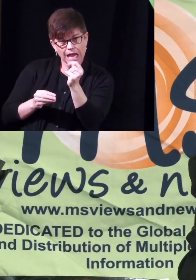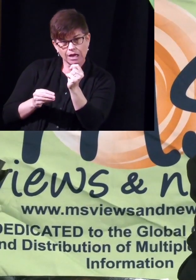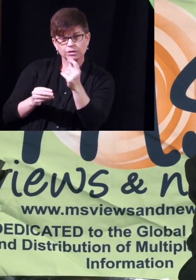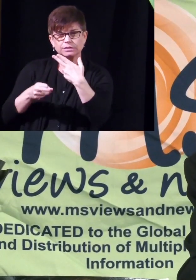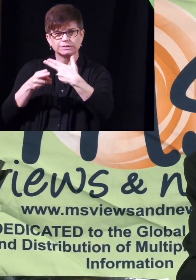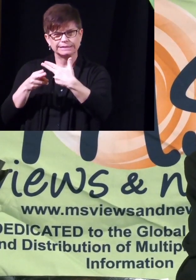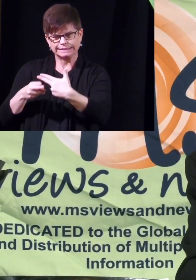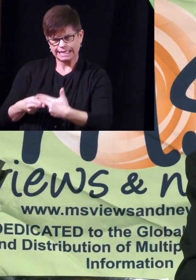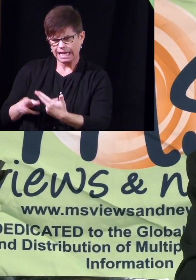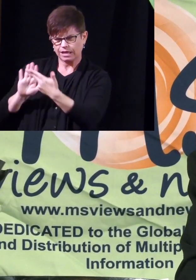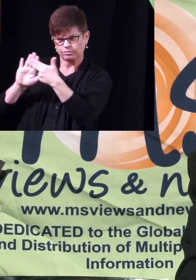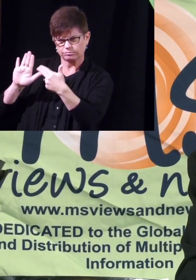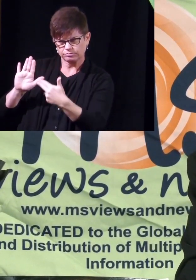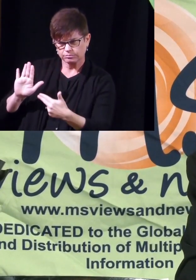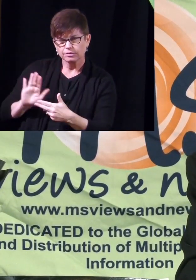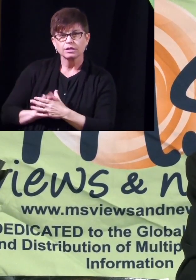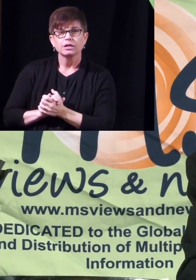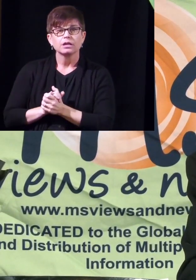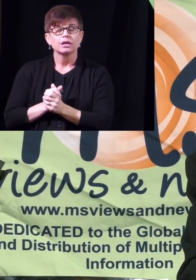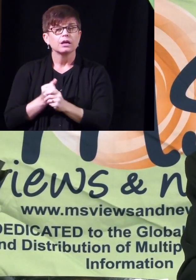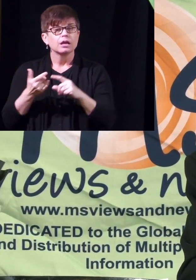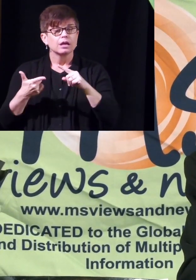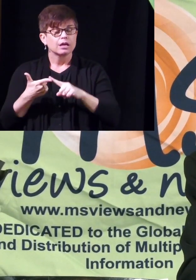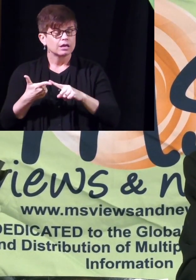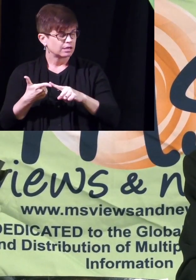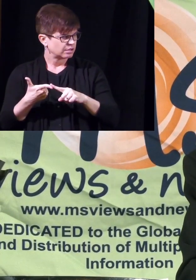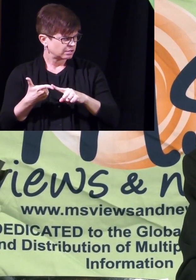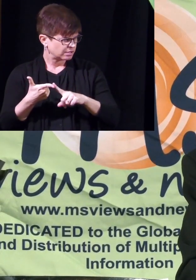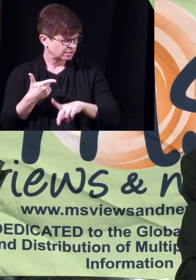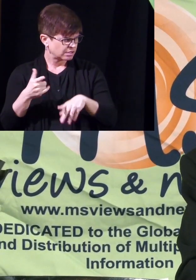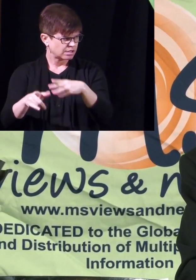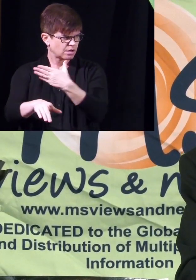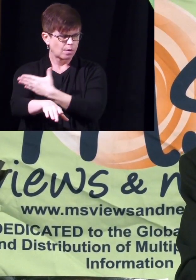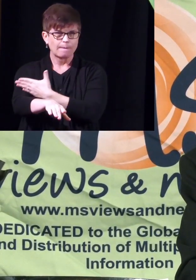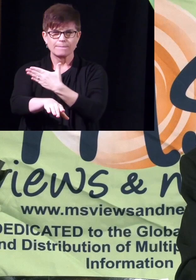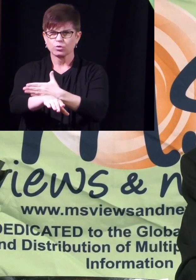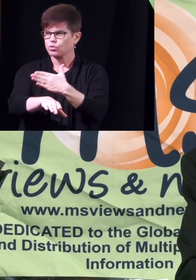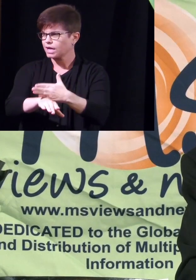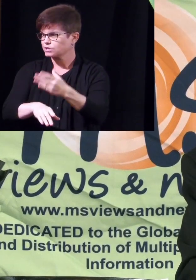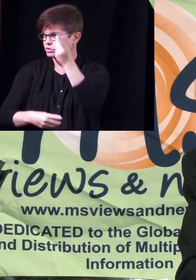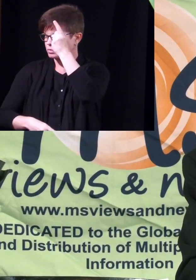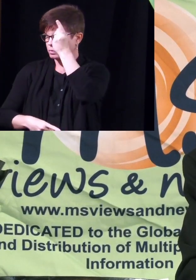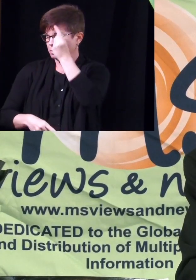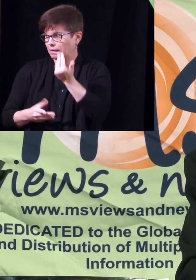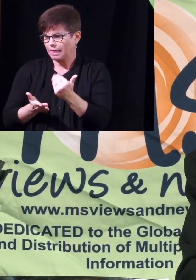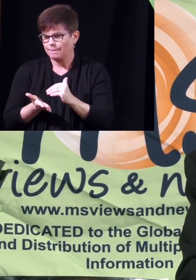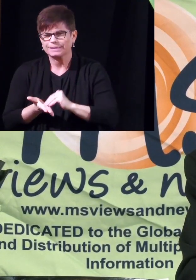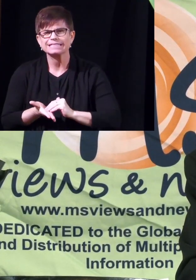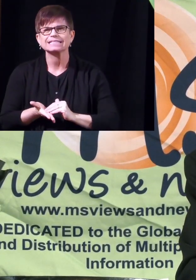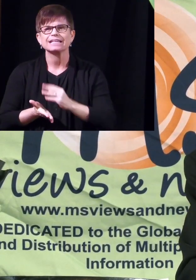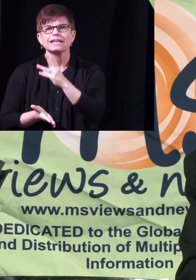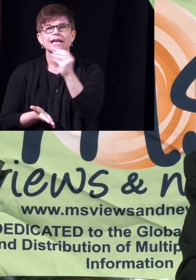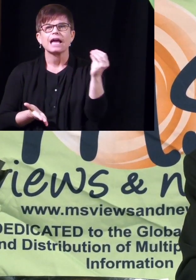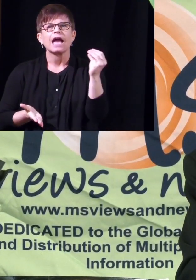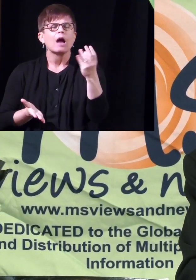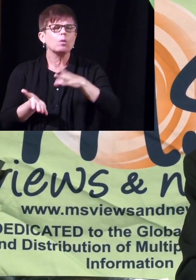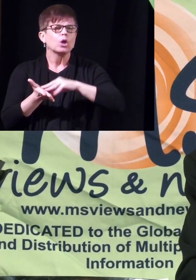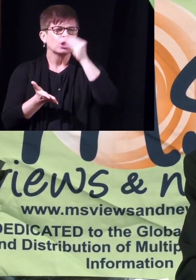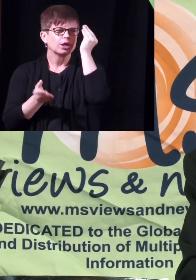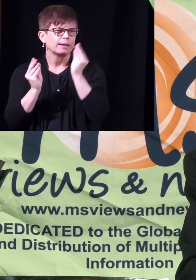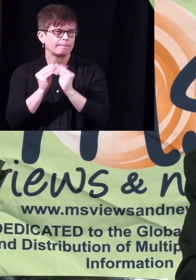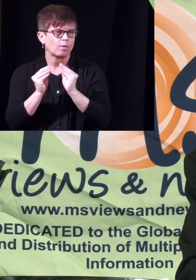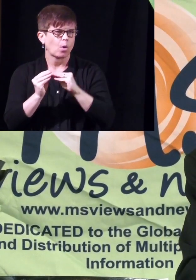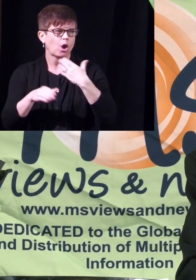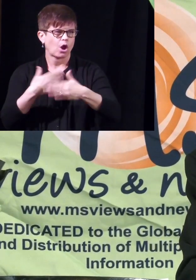more familiar with. Smoldering MS, a progression without relapses. So over time, we're going to learn more about these types of